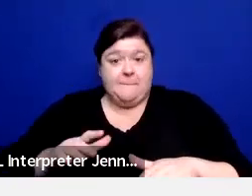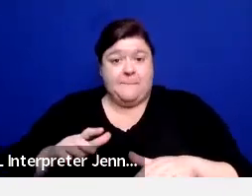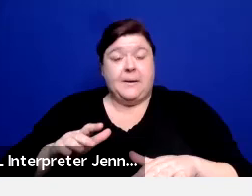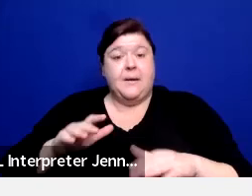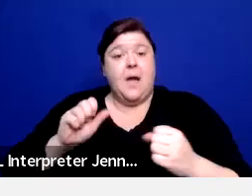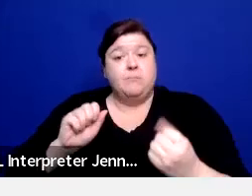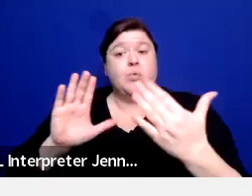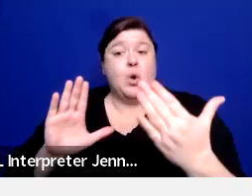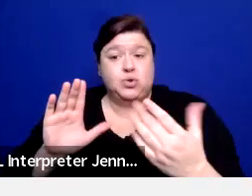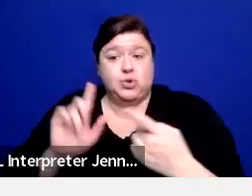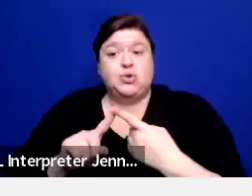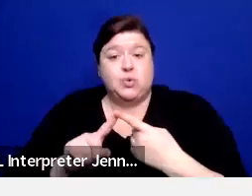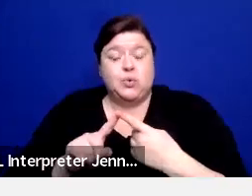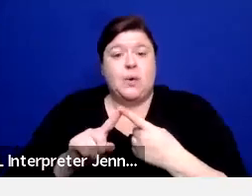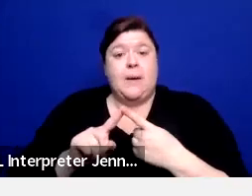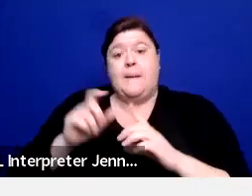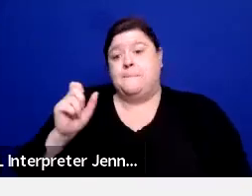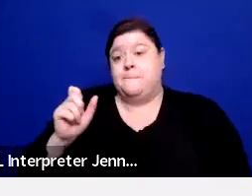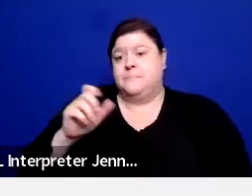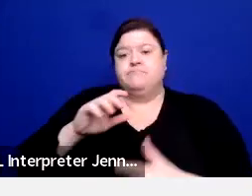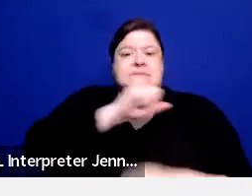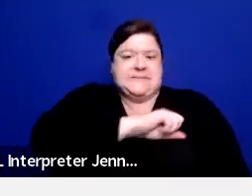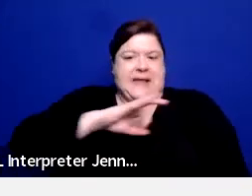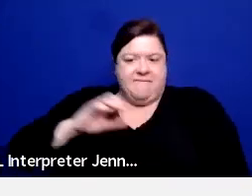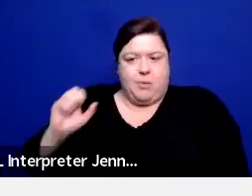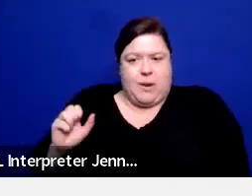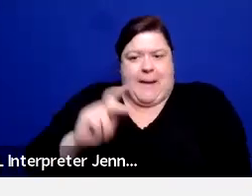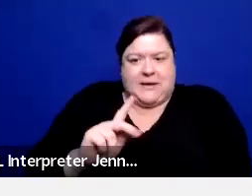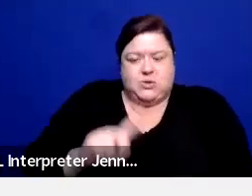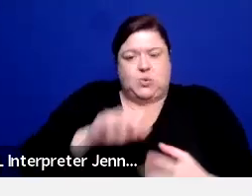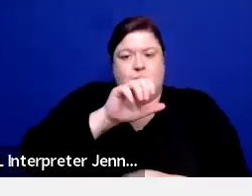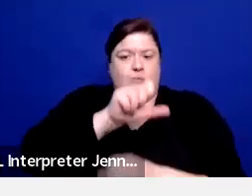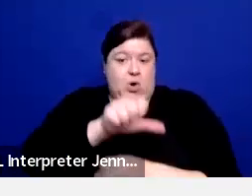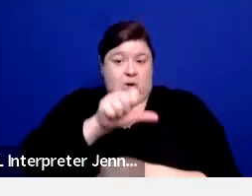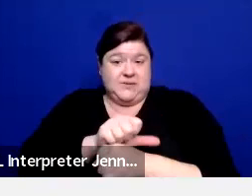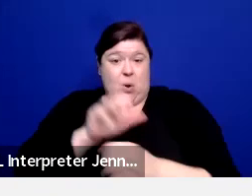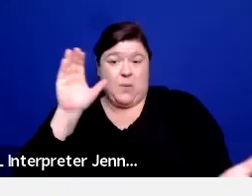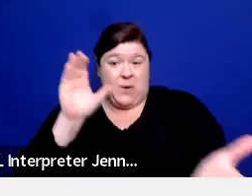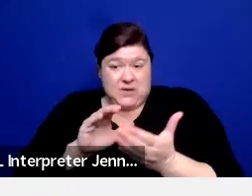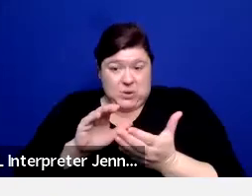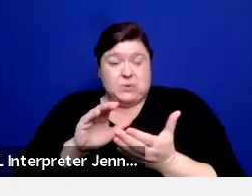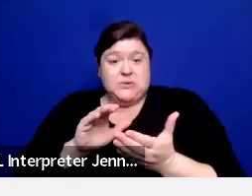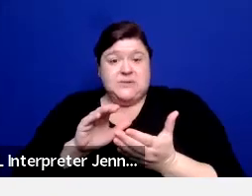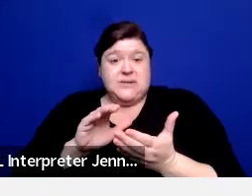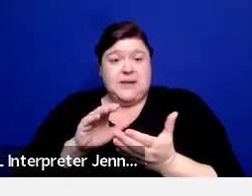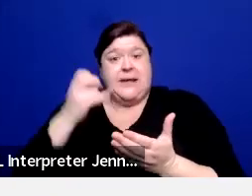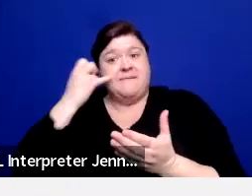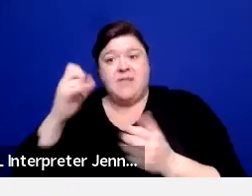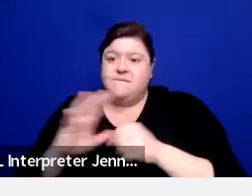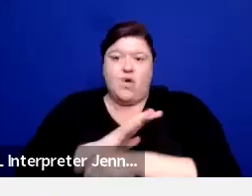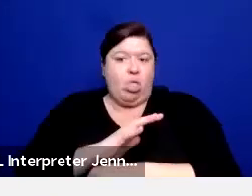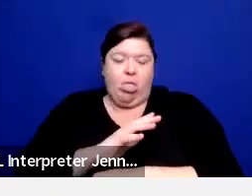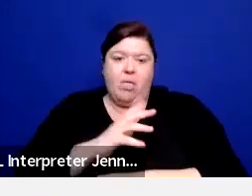back. For example, we'd recommend starting to reduce quarantine for staff who are fully vaccinated and boosted, who are up to date in